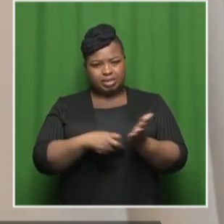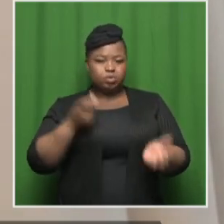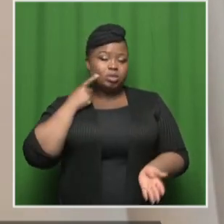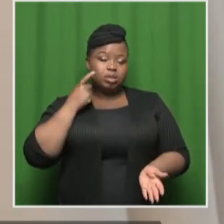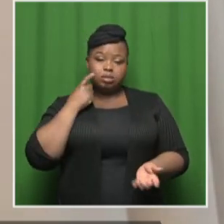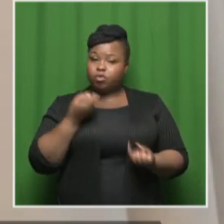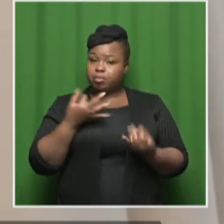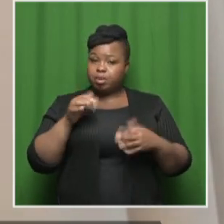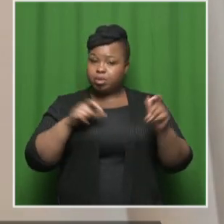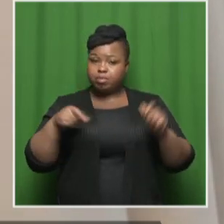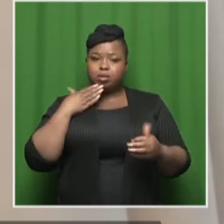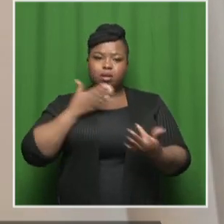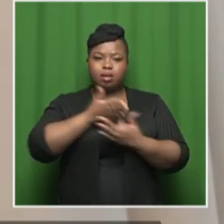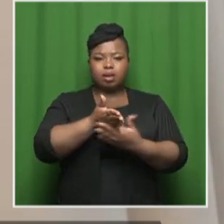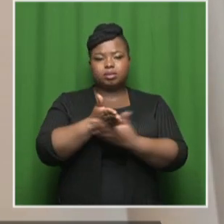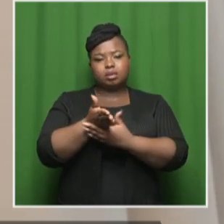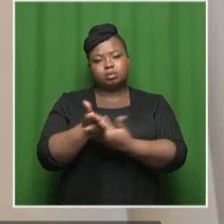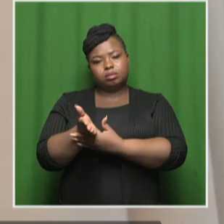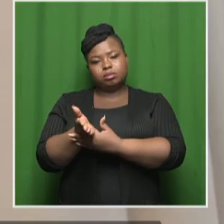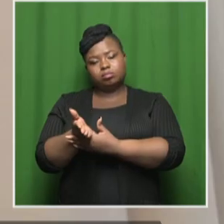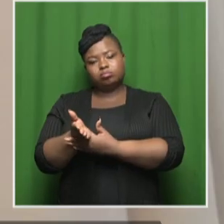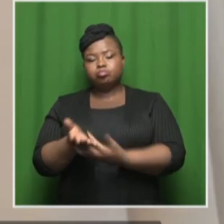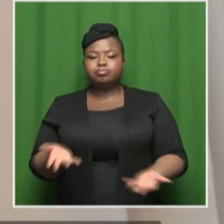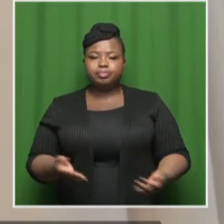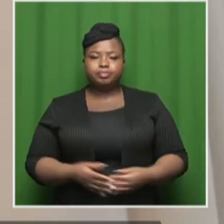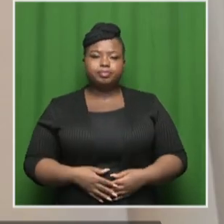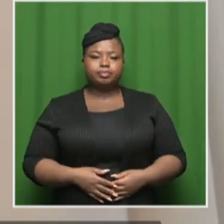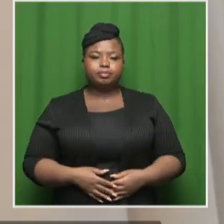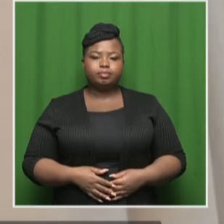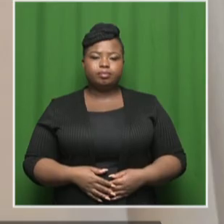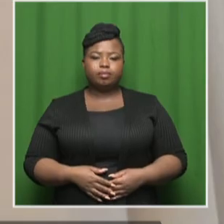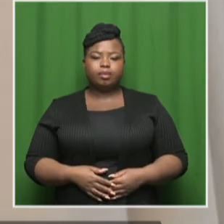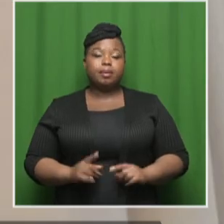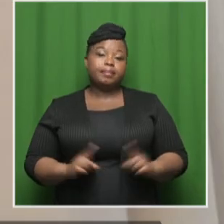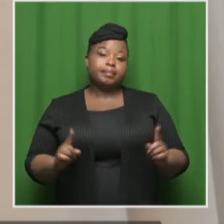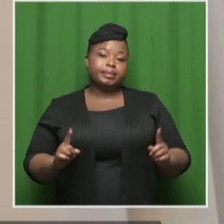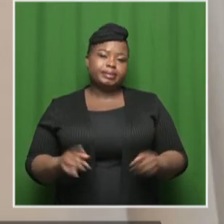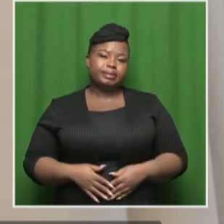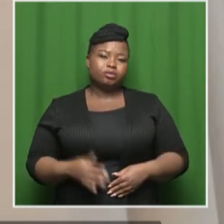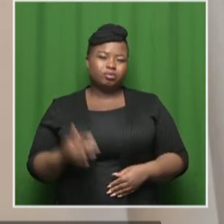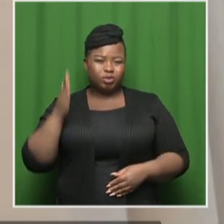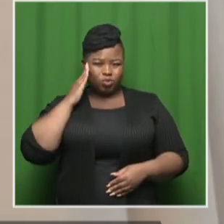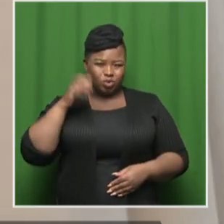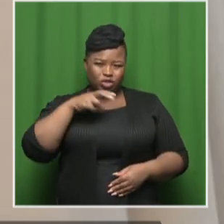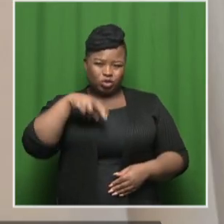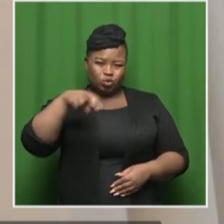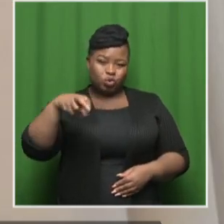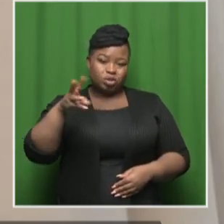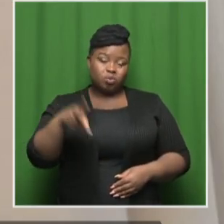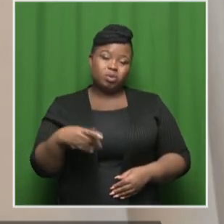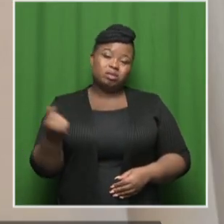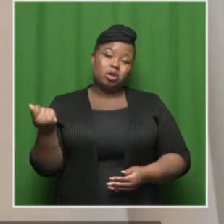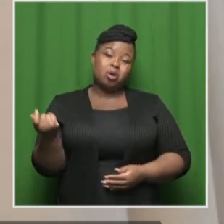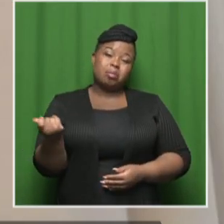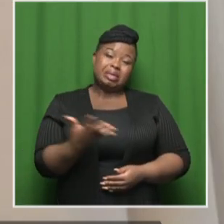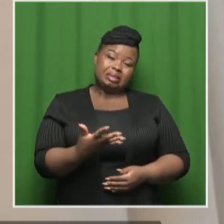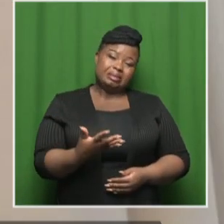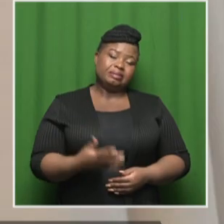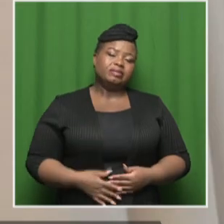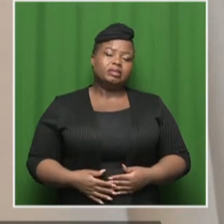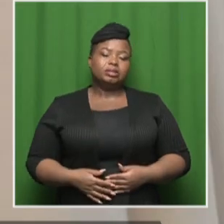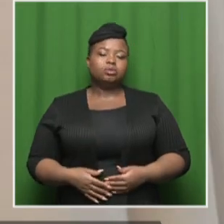the majority of South Africans to be able to attend. One must understand, however, that this is a tour that's going to cost some money, so we need